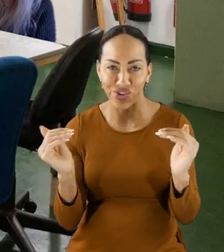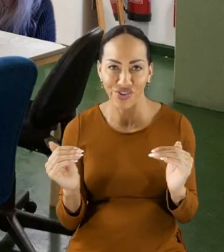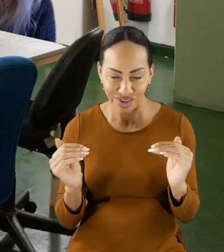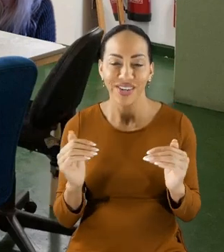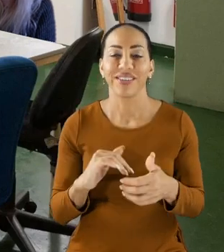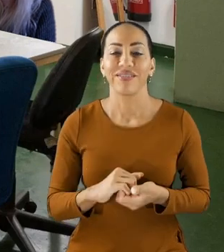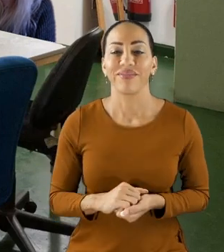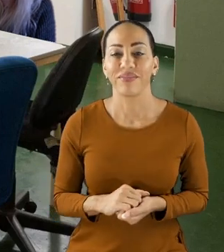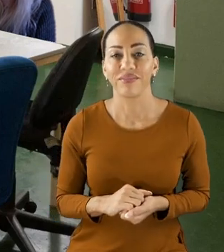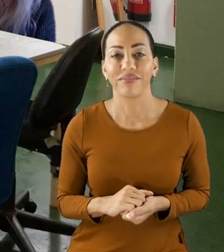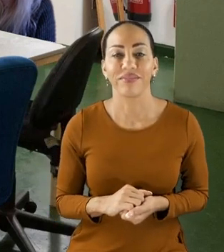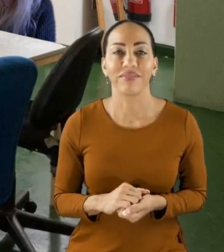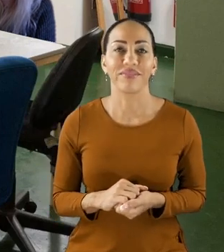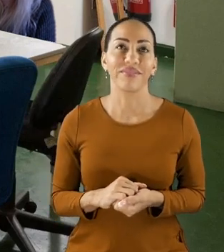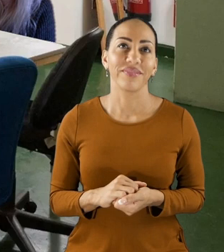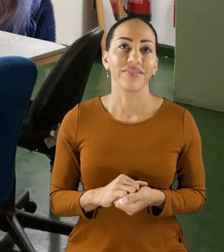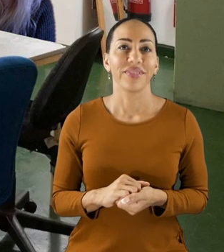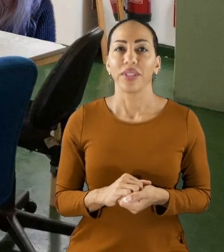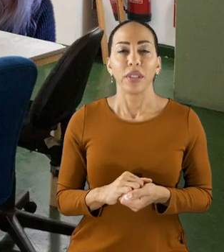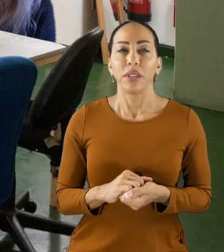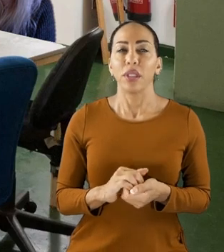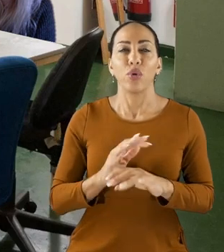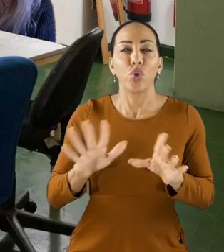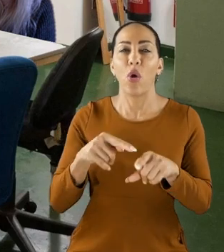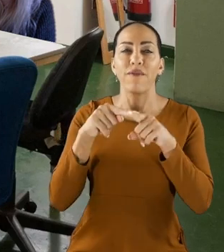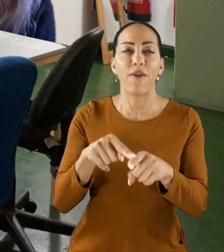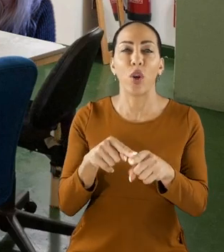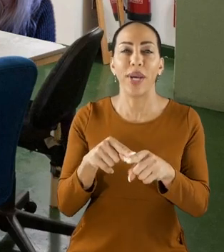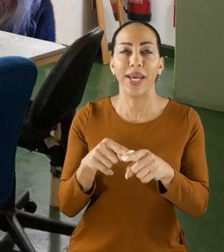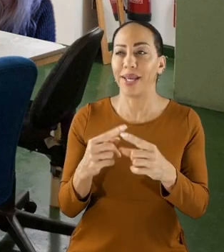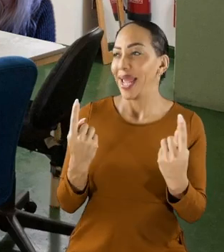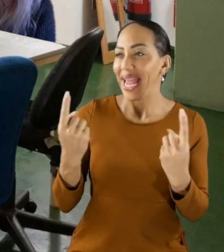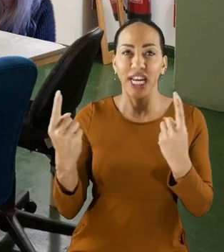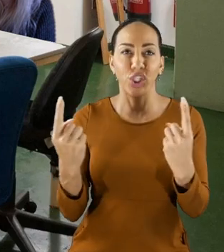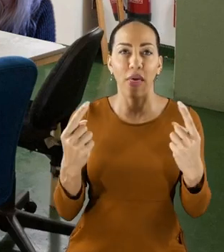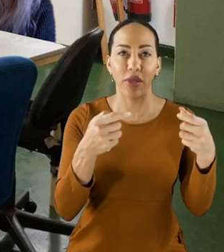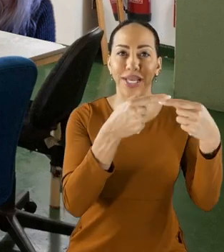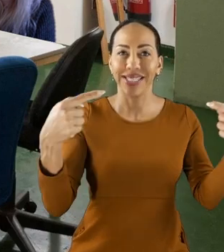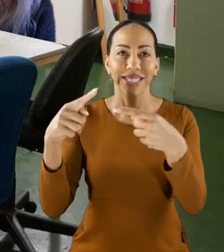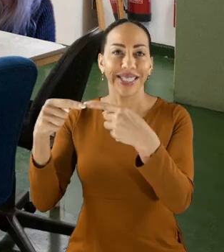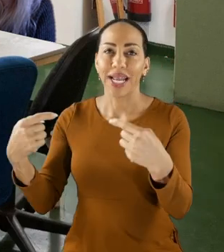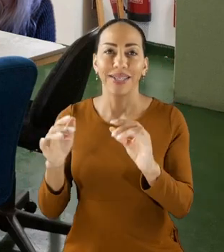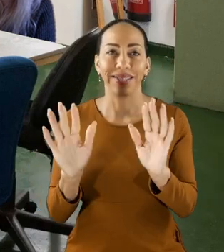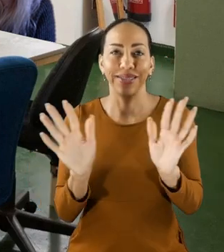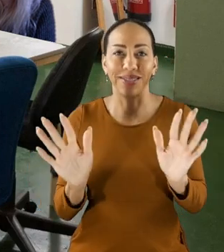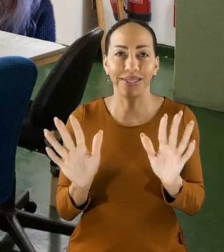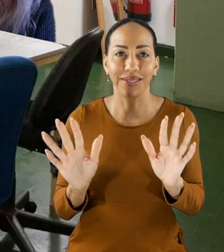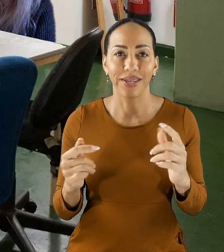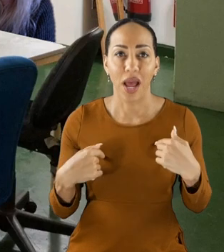So rather than trying to be on the same sentence at the same time, we tried to make sure